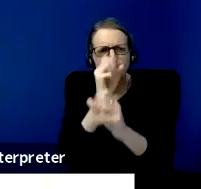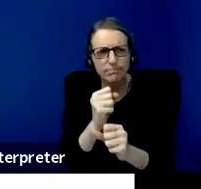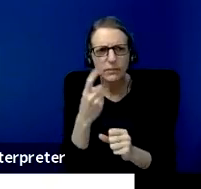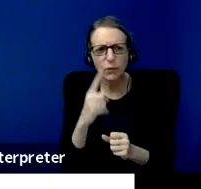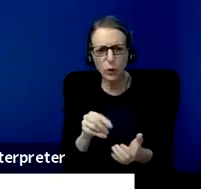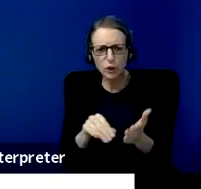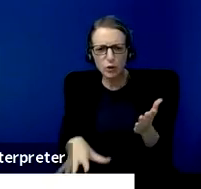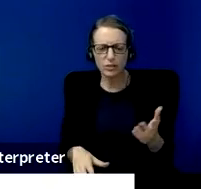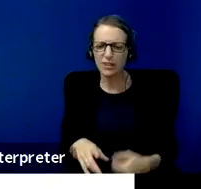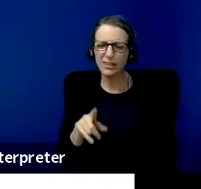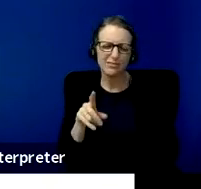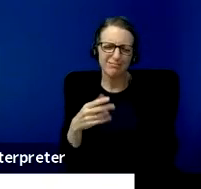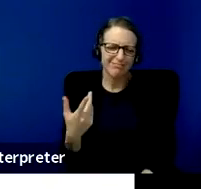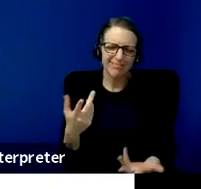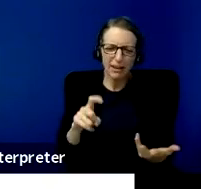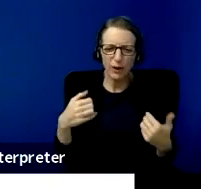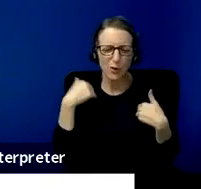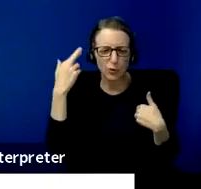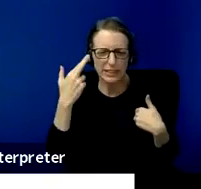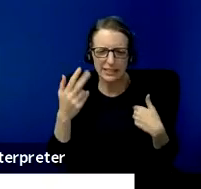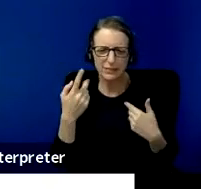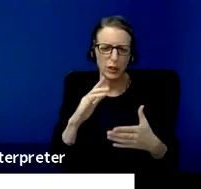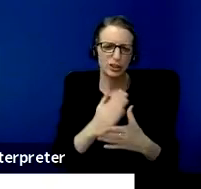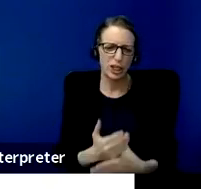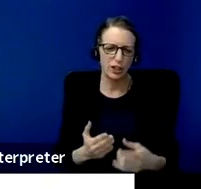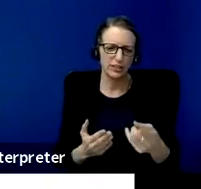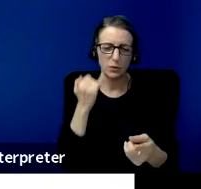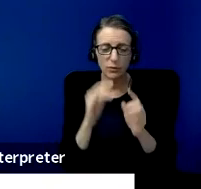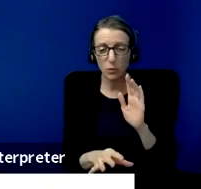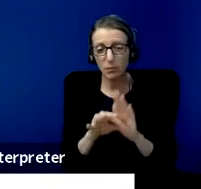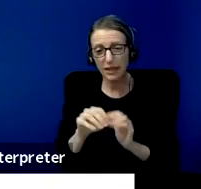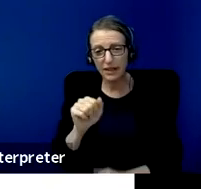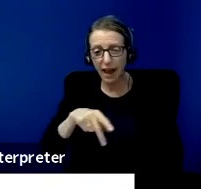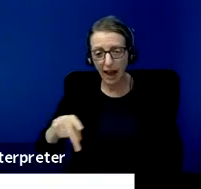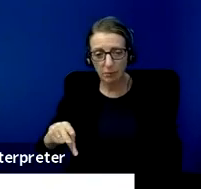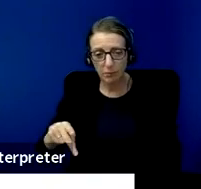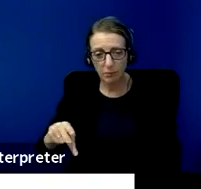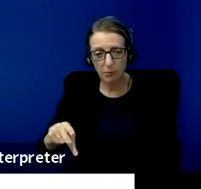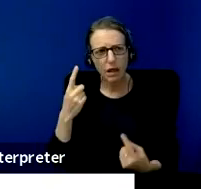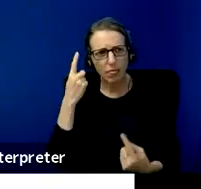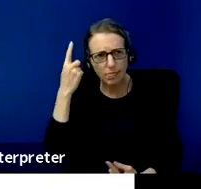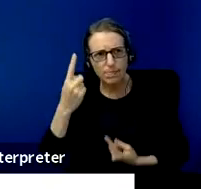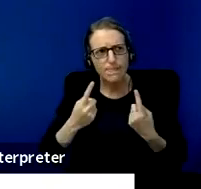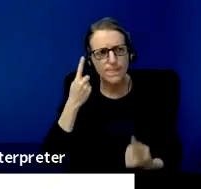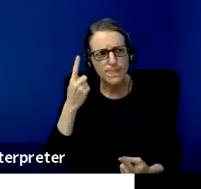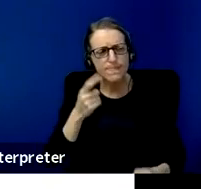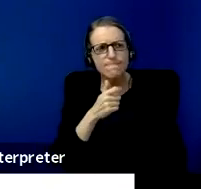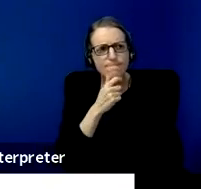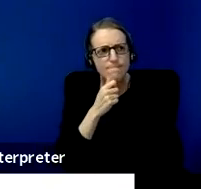for using these. So when you pick an app or a resource that you want to use, which one and